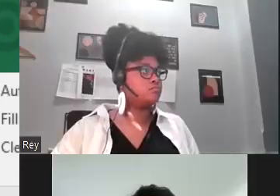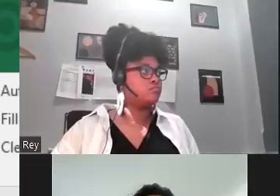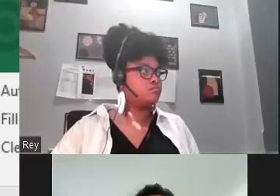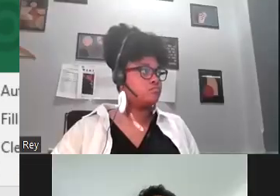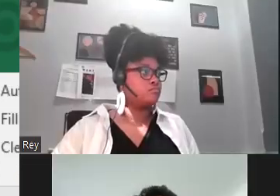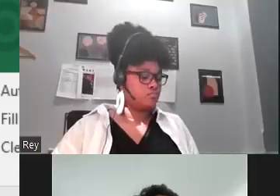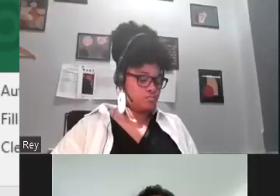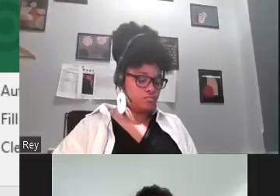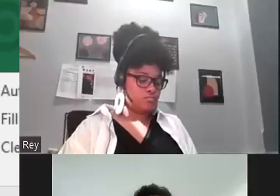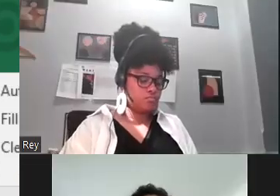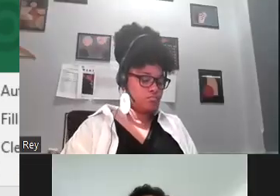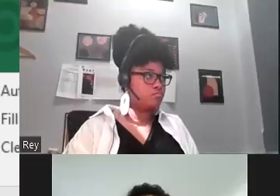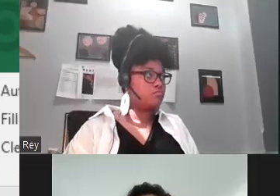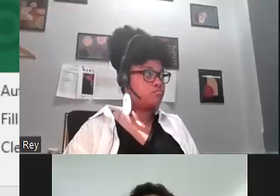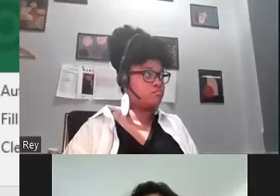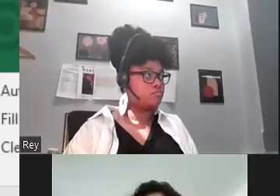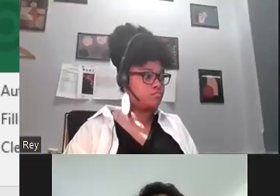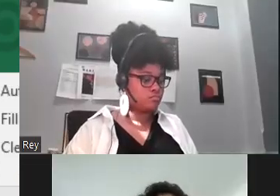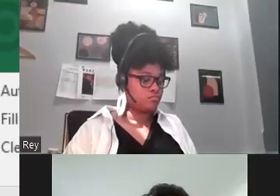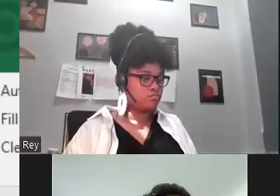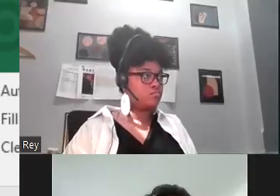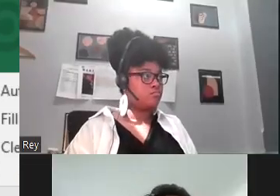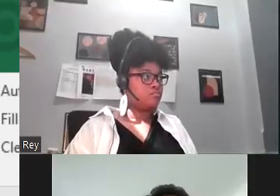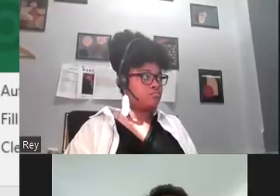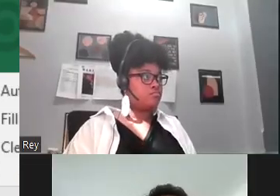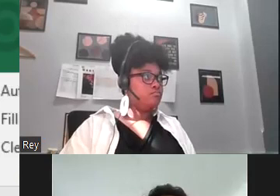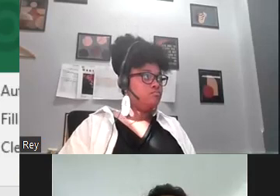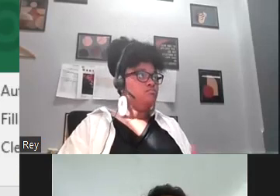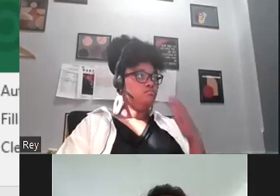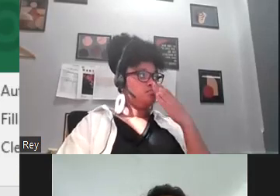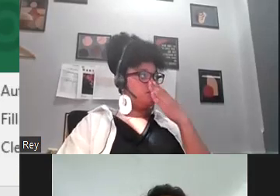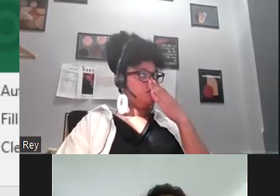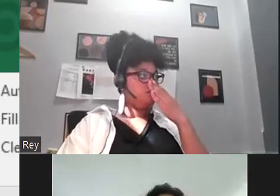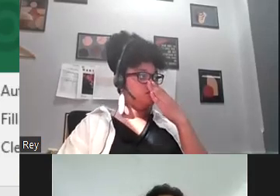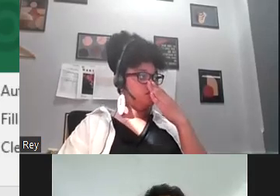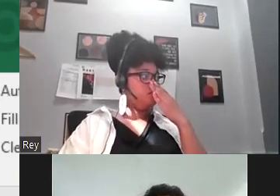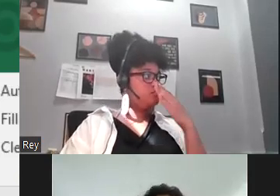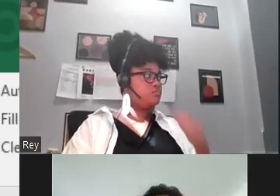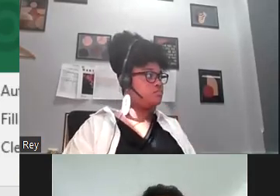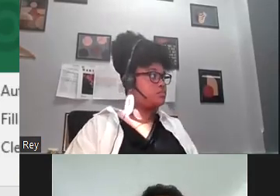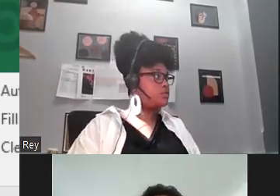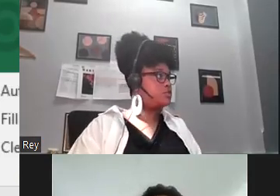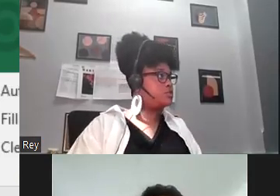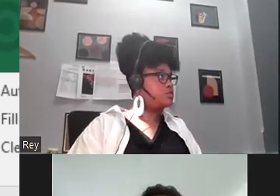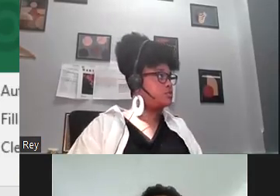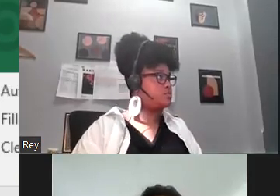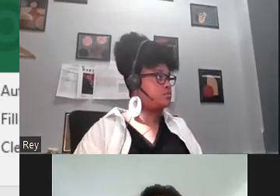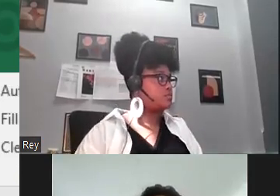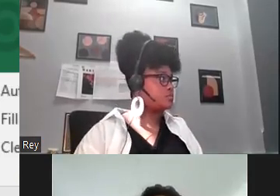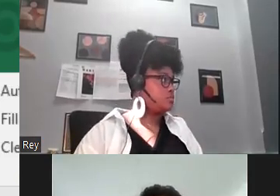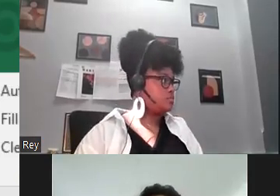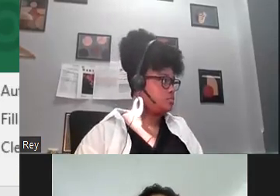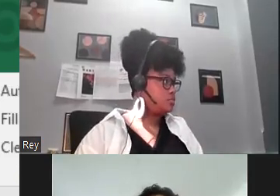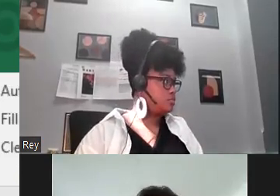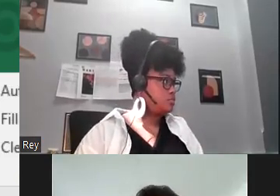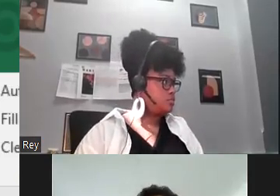56. Whoa, okay. It was a lot. Yeah. And that was definitely part of us hearing that there's a